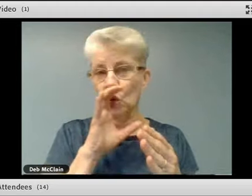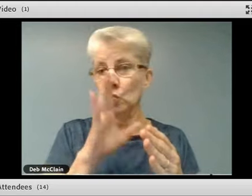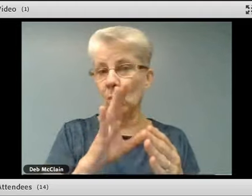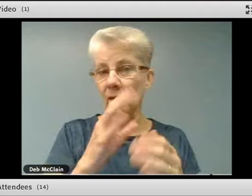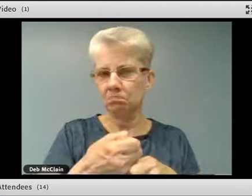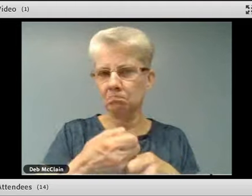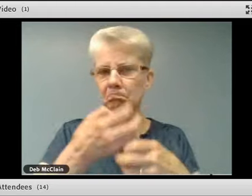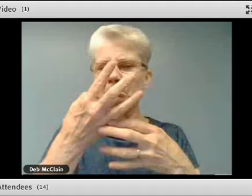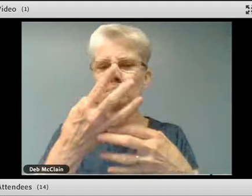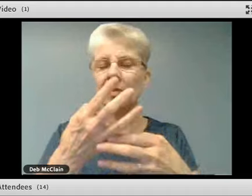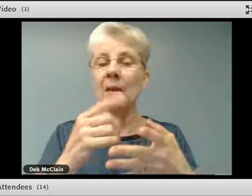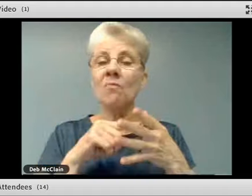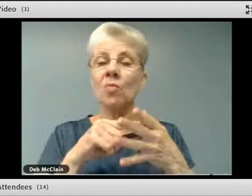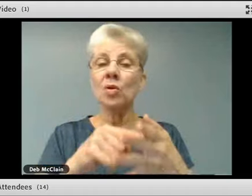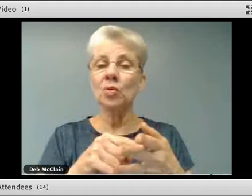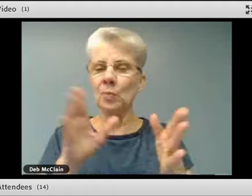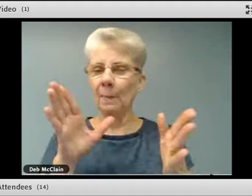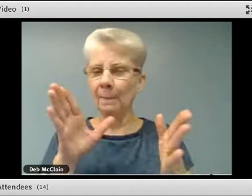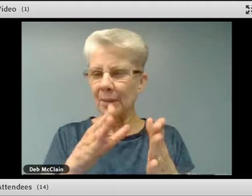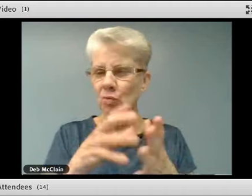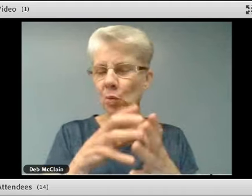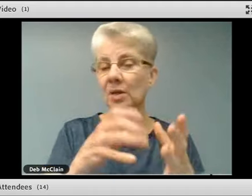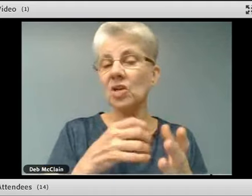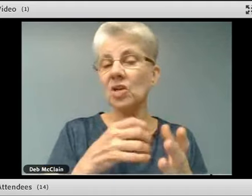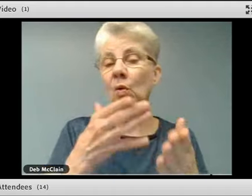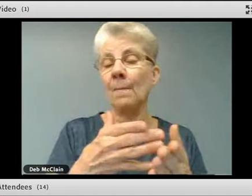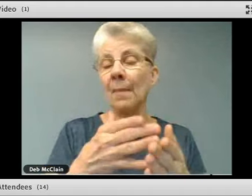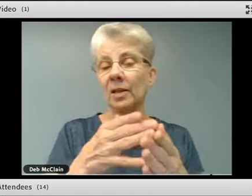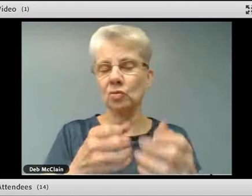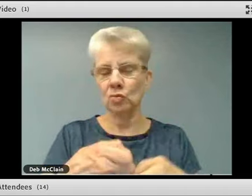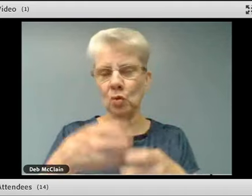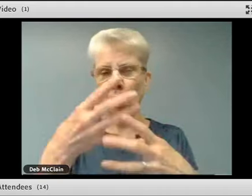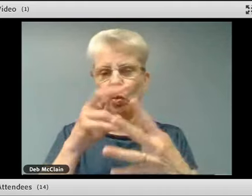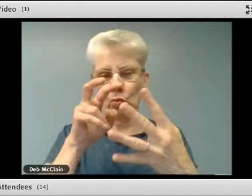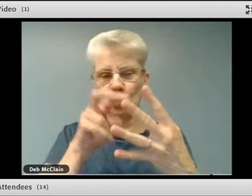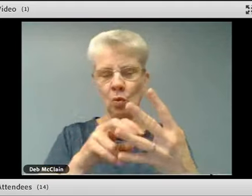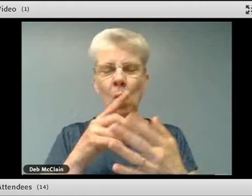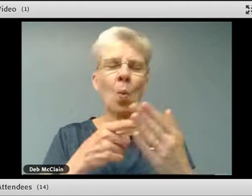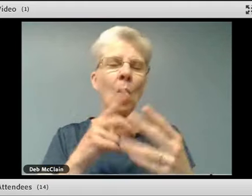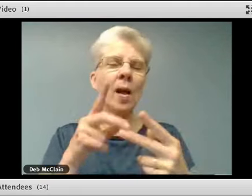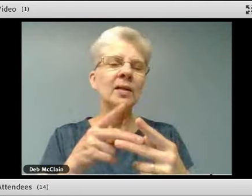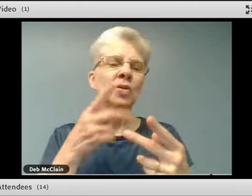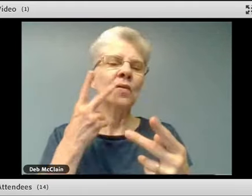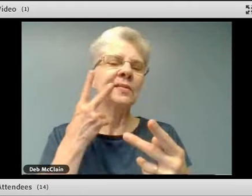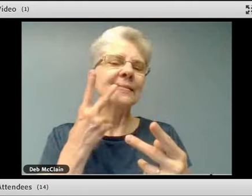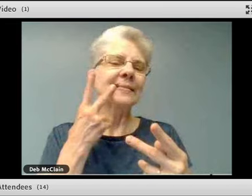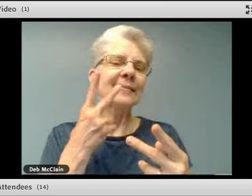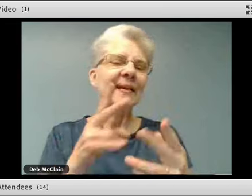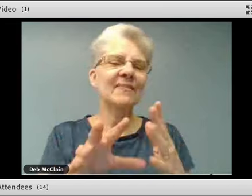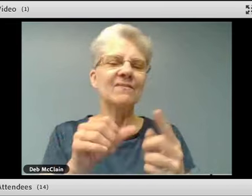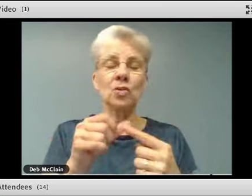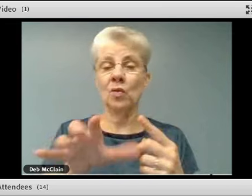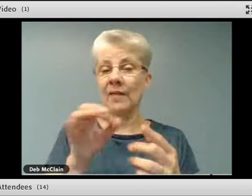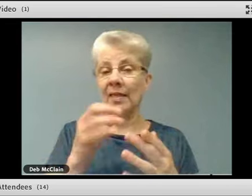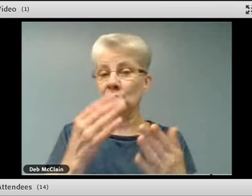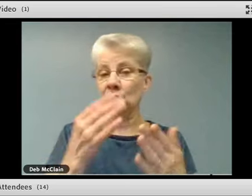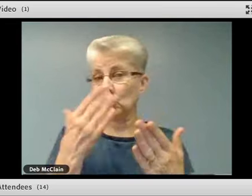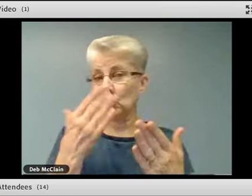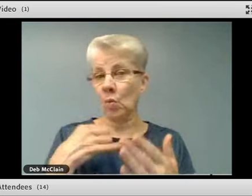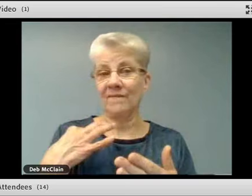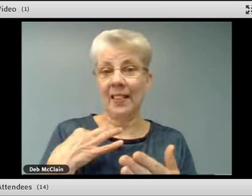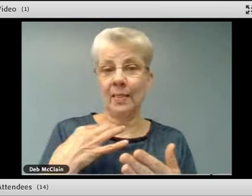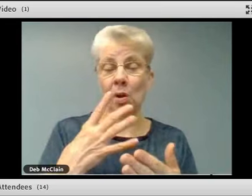your search too much, I recommend scrolling through the results to see what comes up. You'll find things that you didn't know were available, and